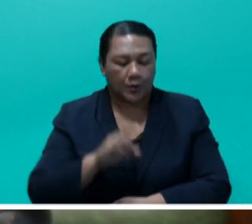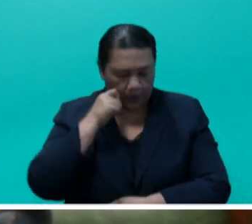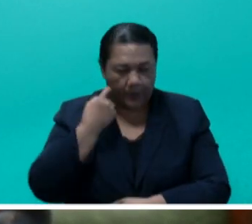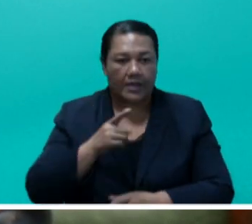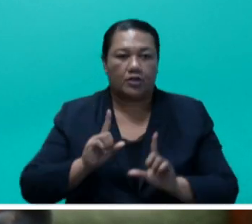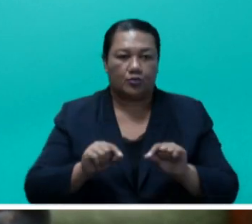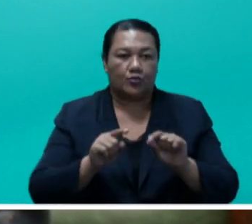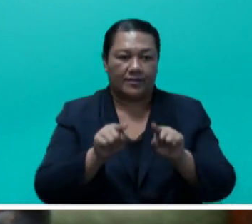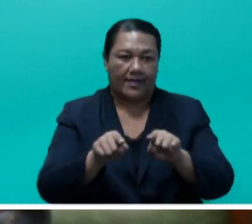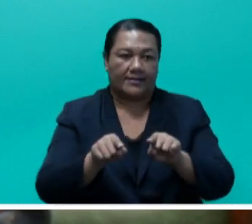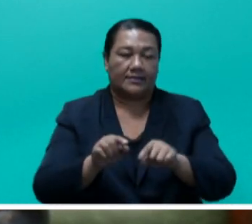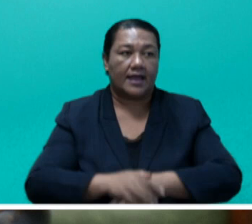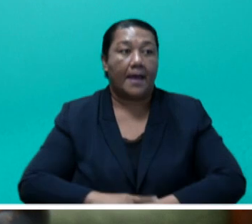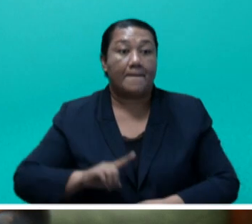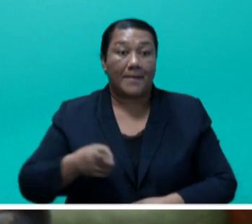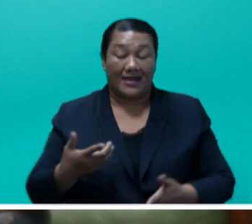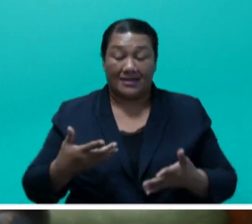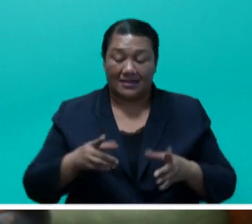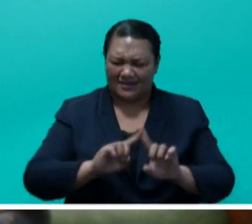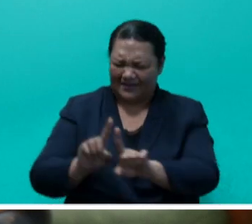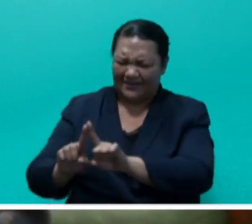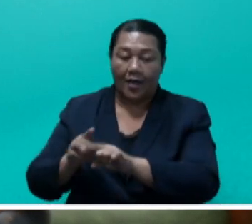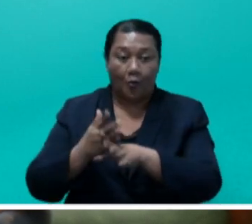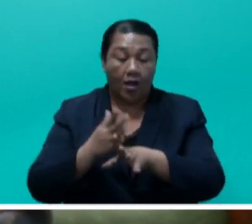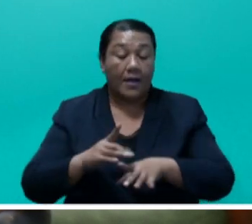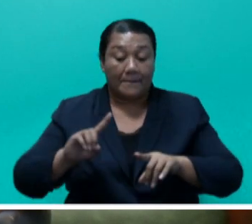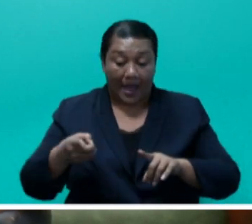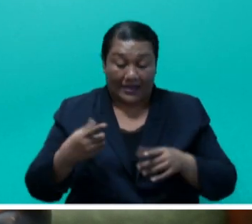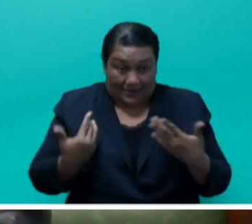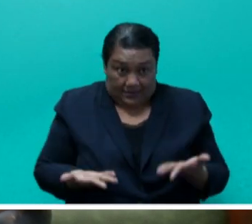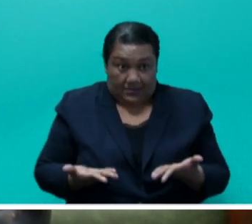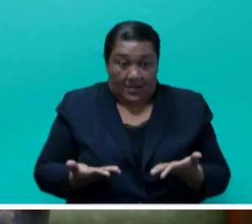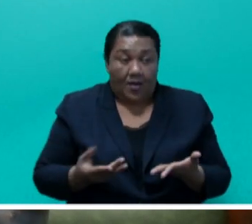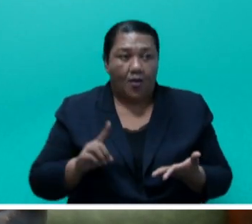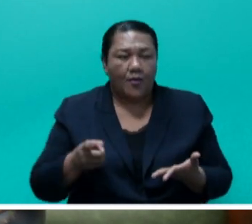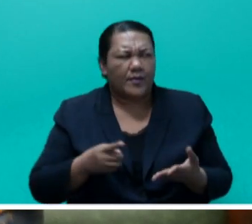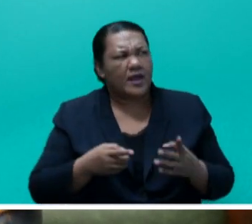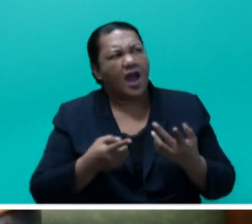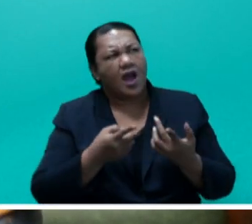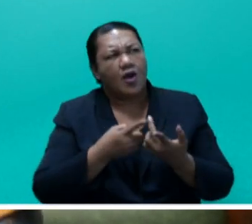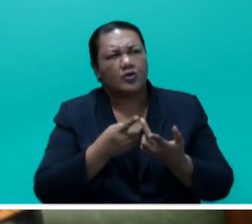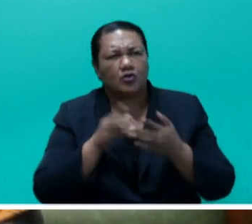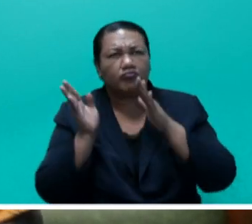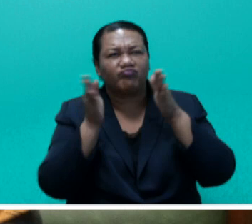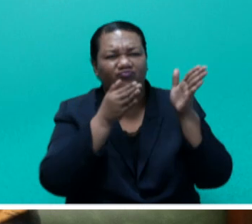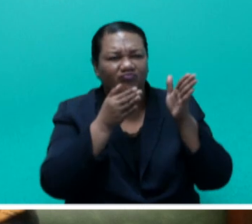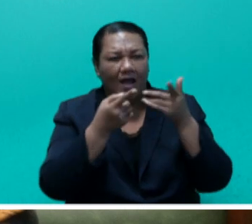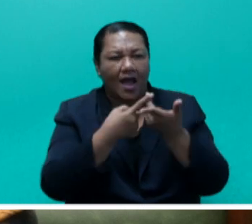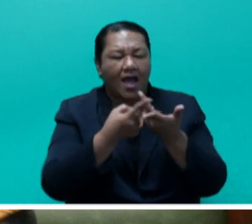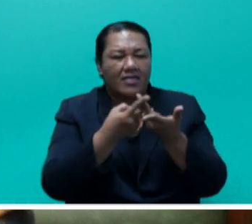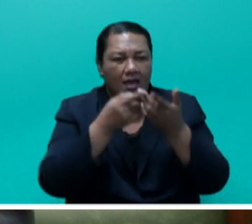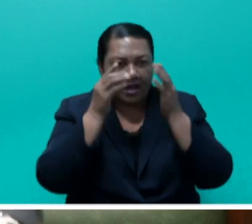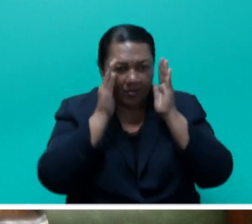in the meantime, Mr. Speaker, as a general point, we are also looking at other models to ensure that we